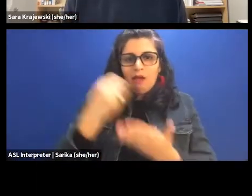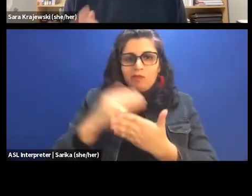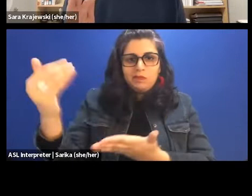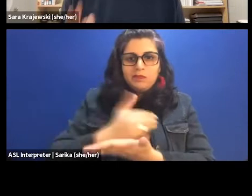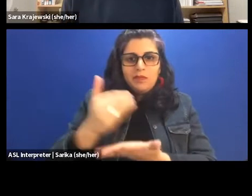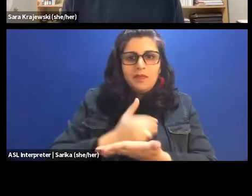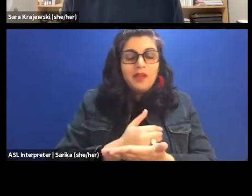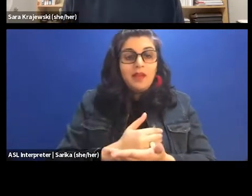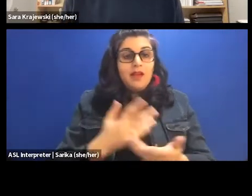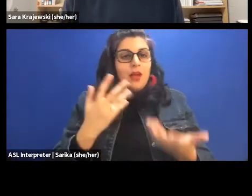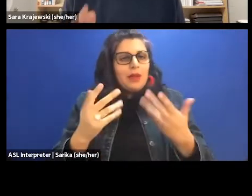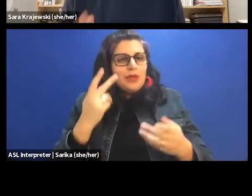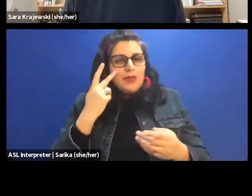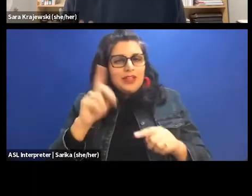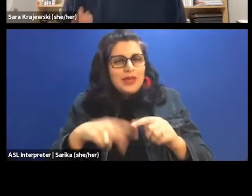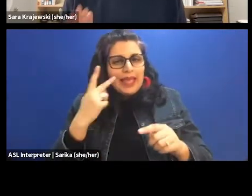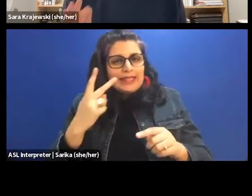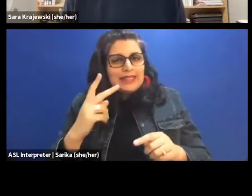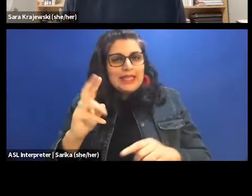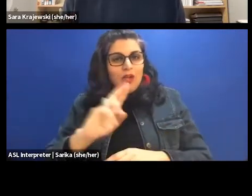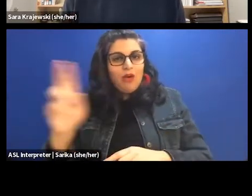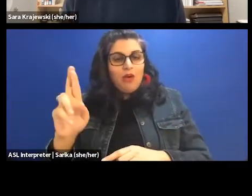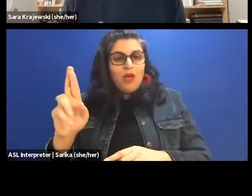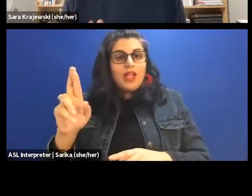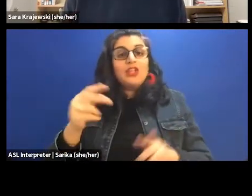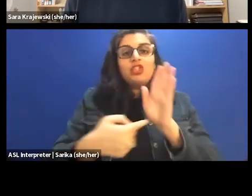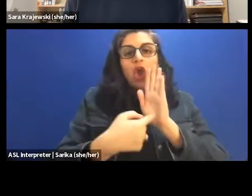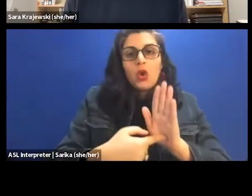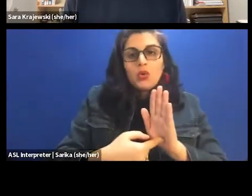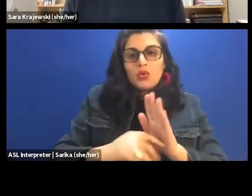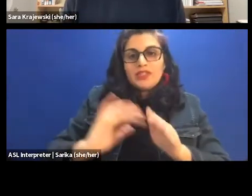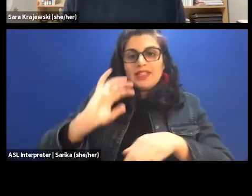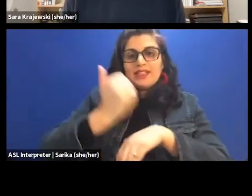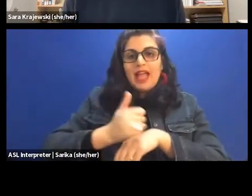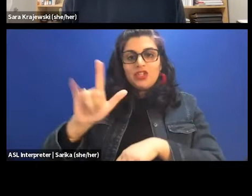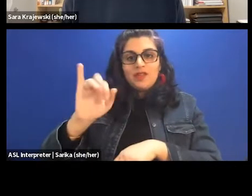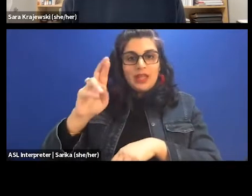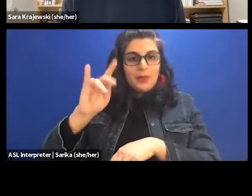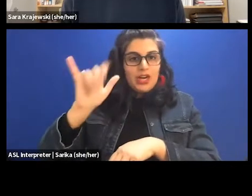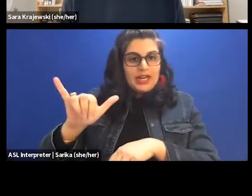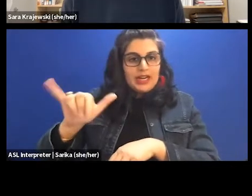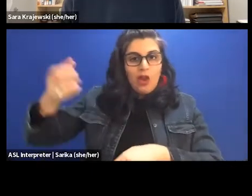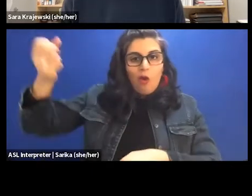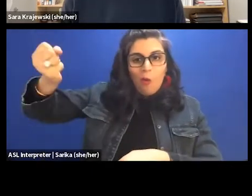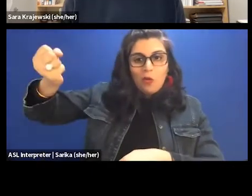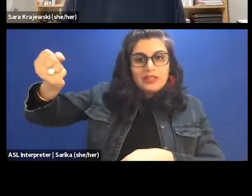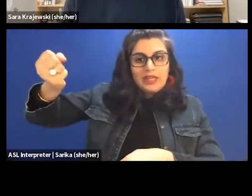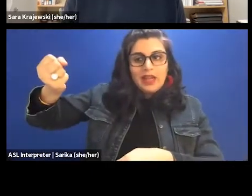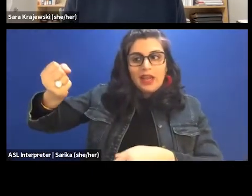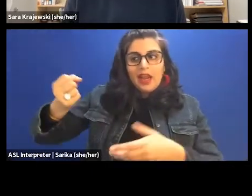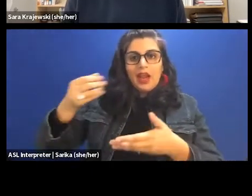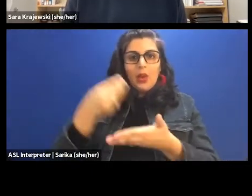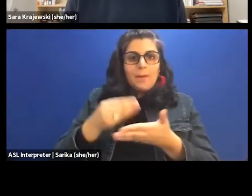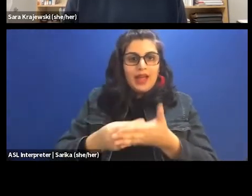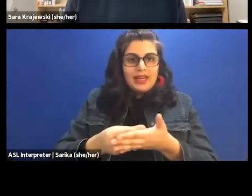screen, but the Statue of Liberty holds a bag of money and her torch is replaced by an atomic bomb. So quite a